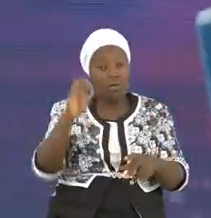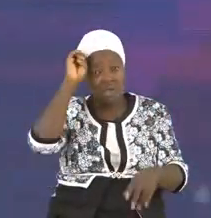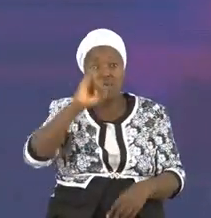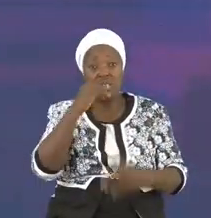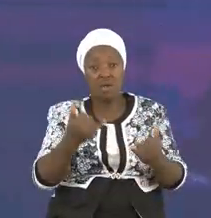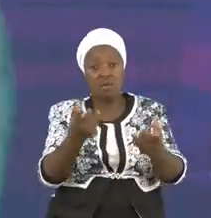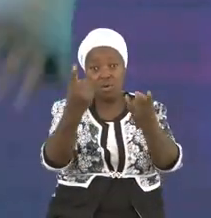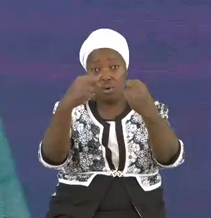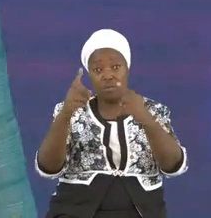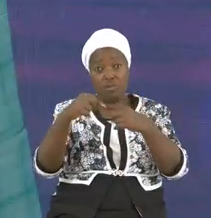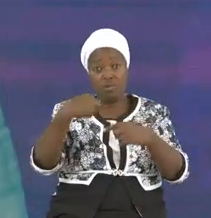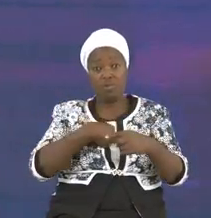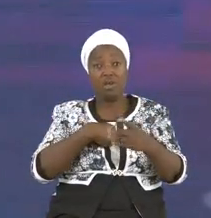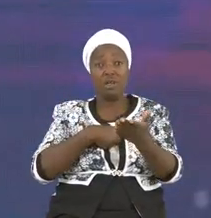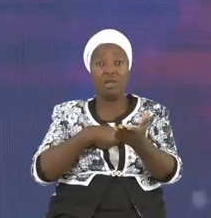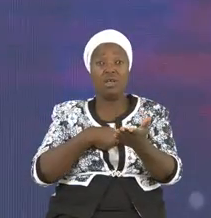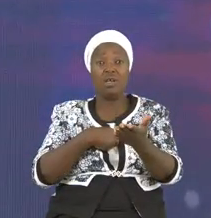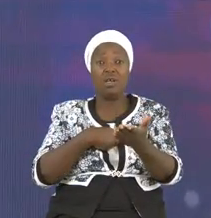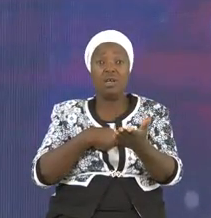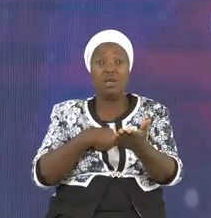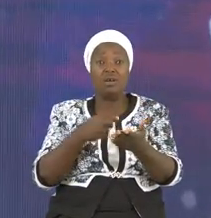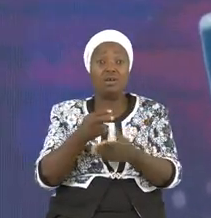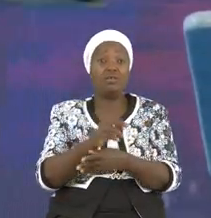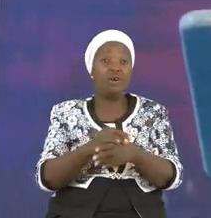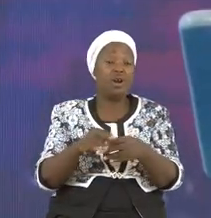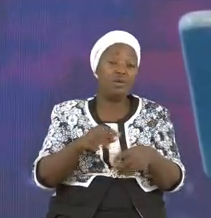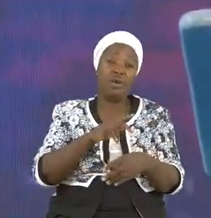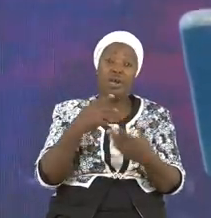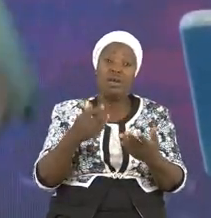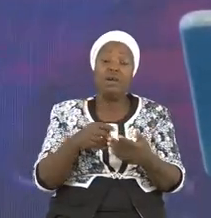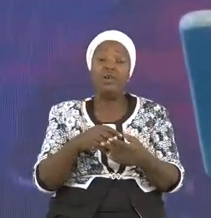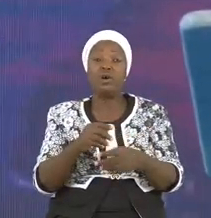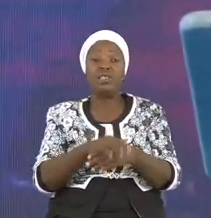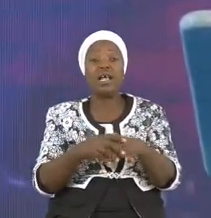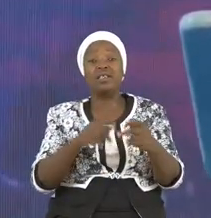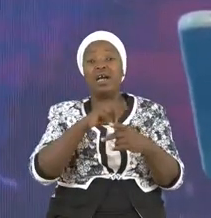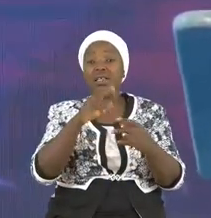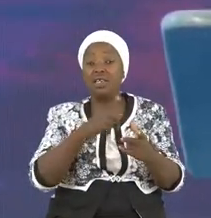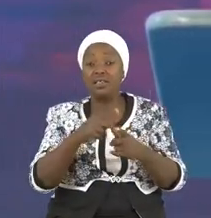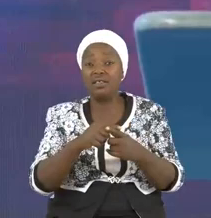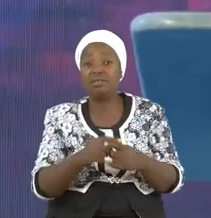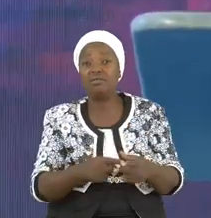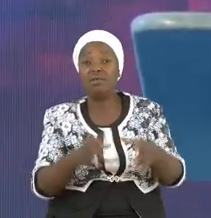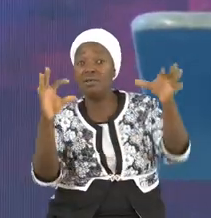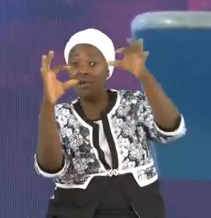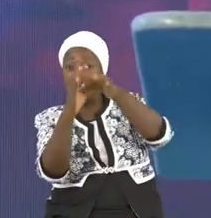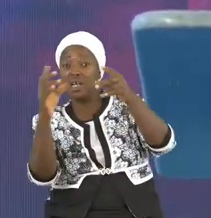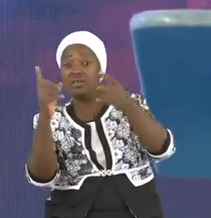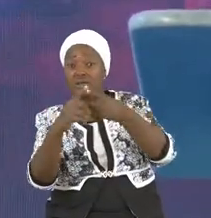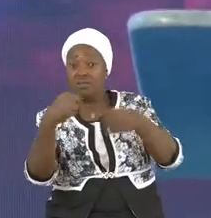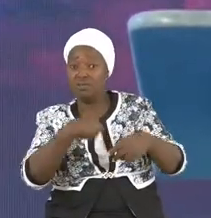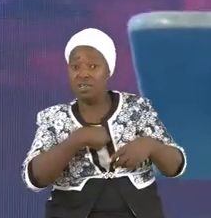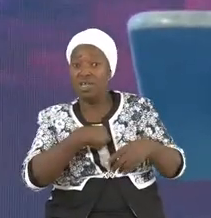unto me. And he says, I'll be with the Lord forever and ever. I have seen